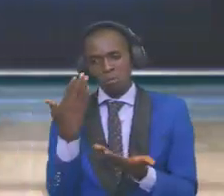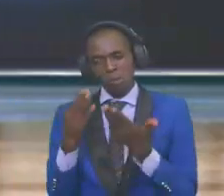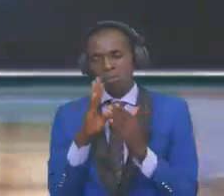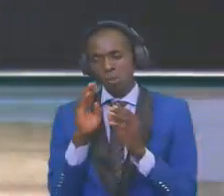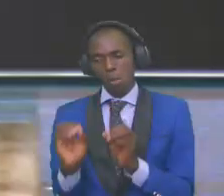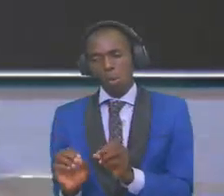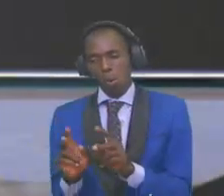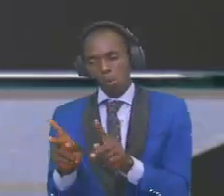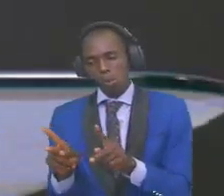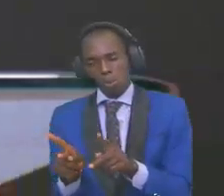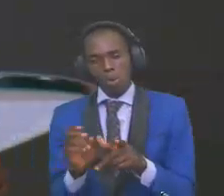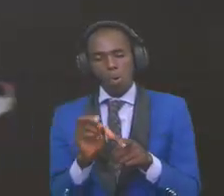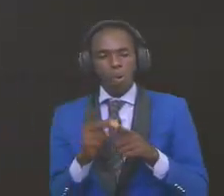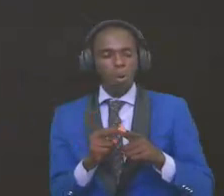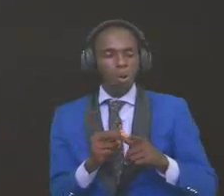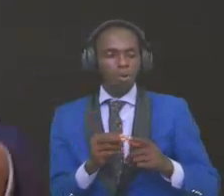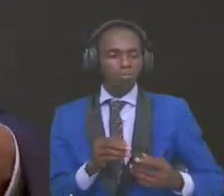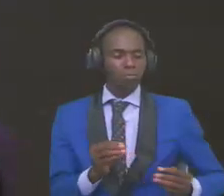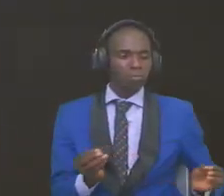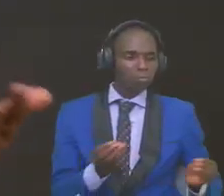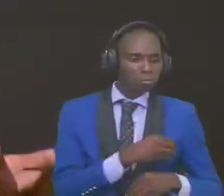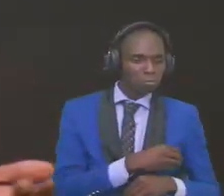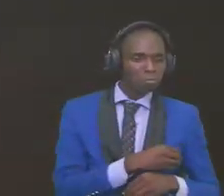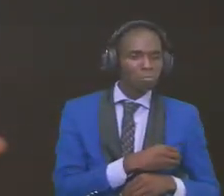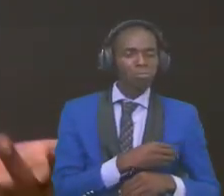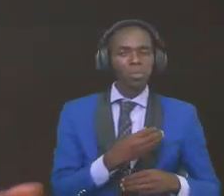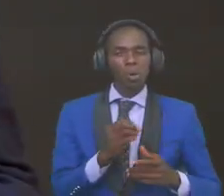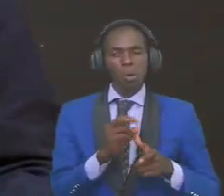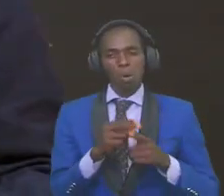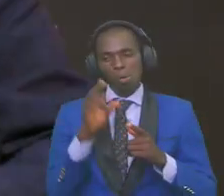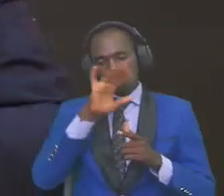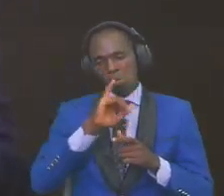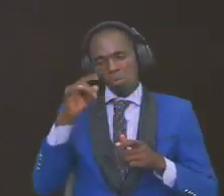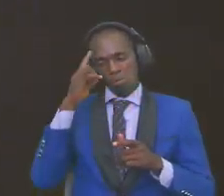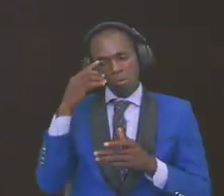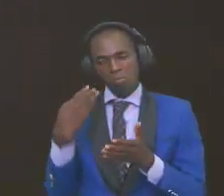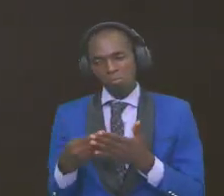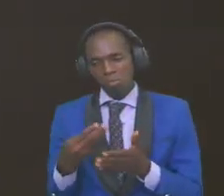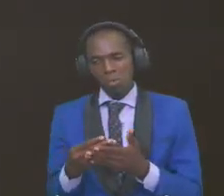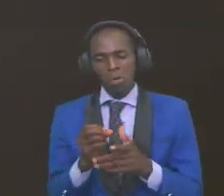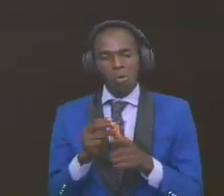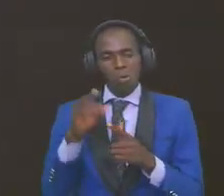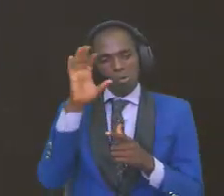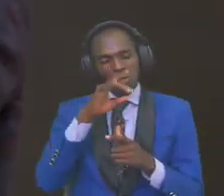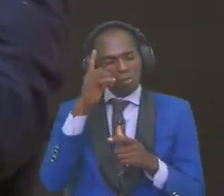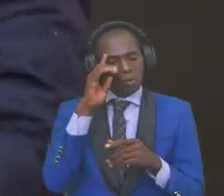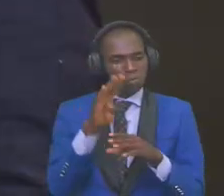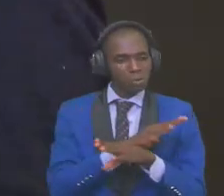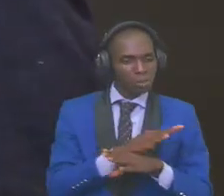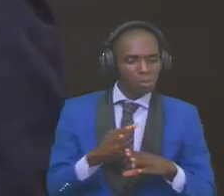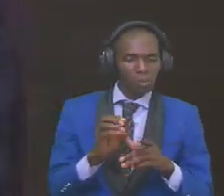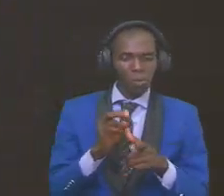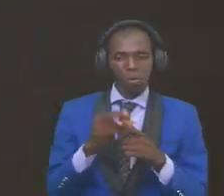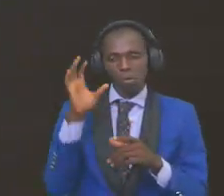or we're looking for office, or we're looking for money, or we're looking for business, or we're looking for